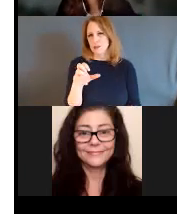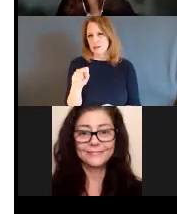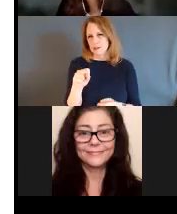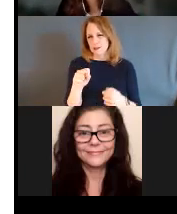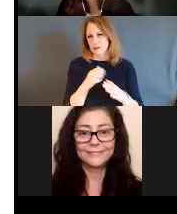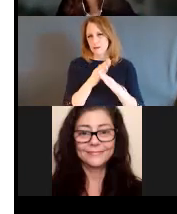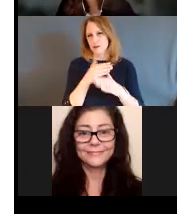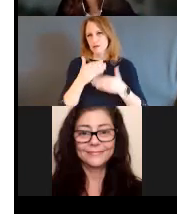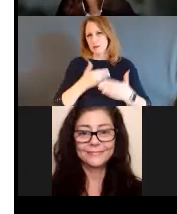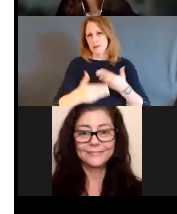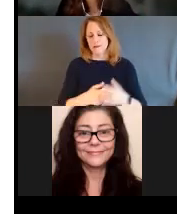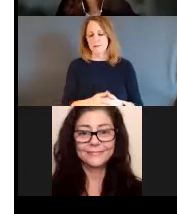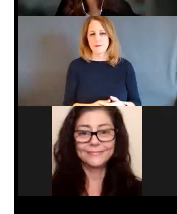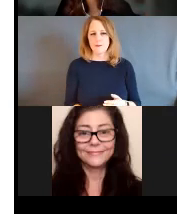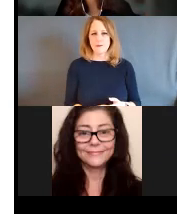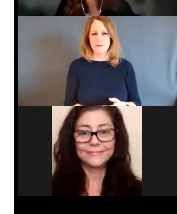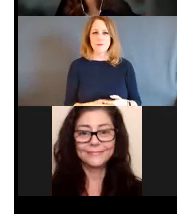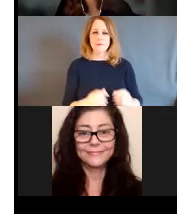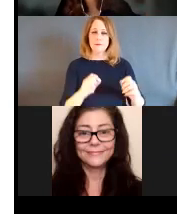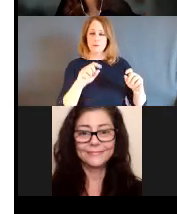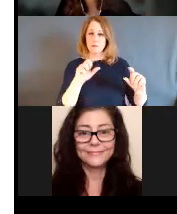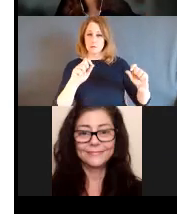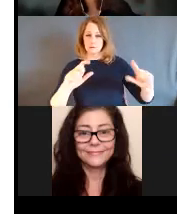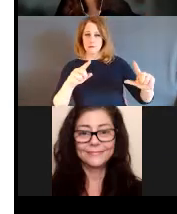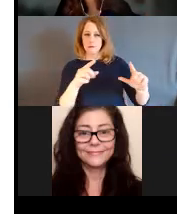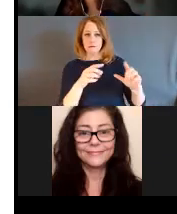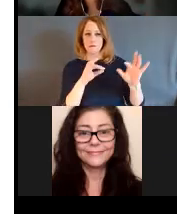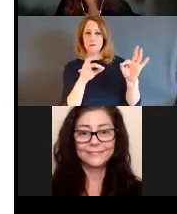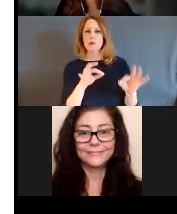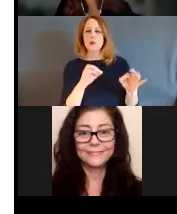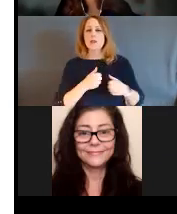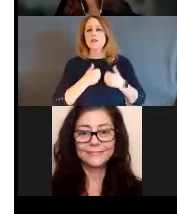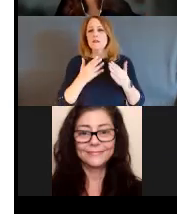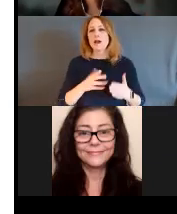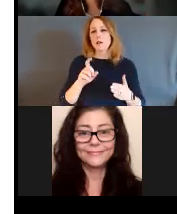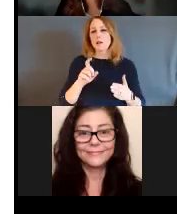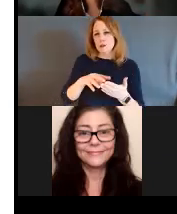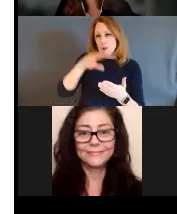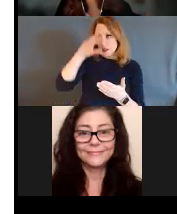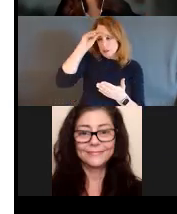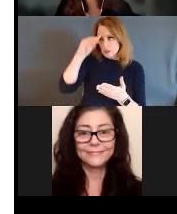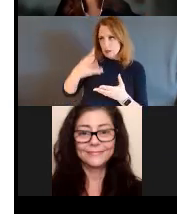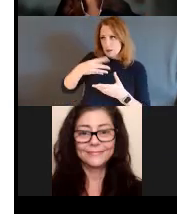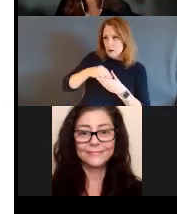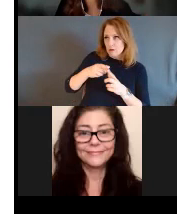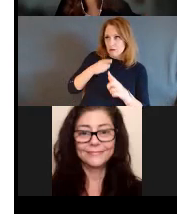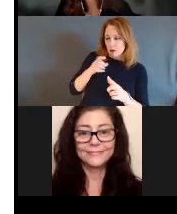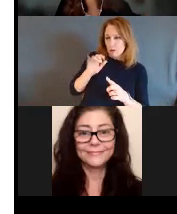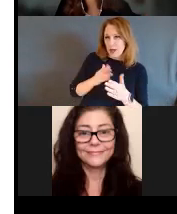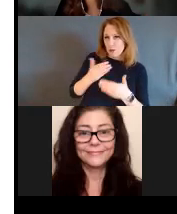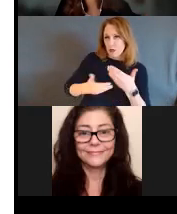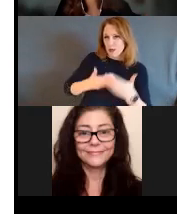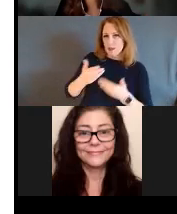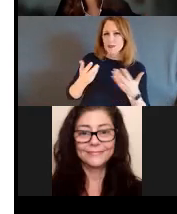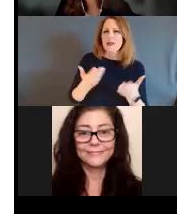So this slide mainly talks about what the survivor should be taking away from the crisis intervention process. So these are things you're helping them